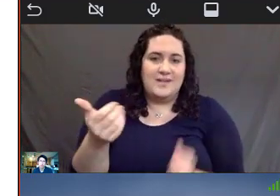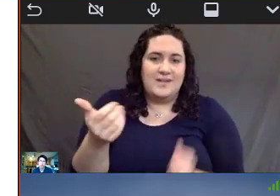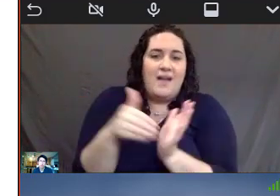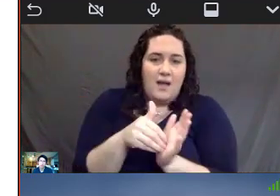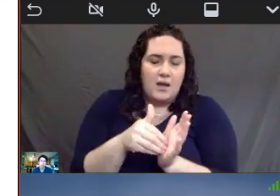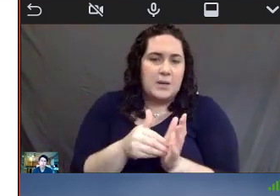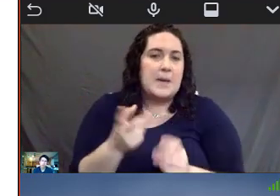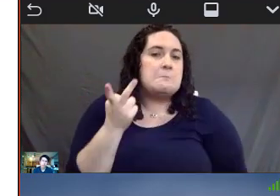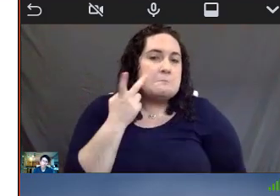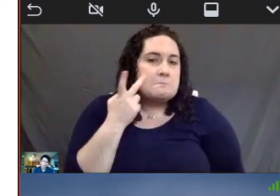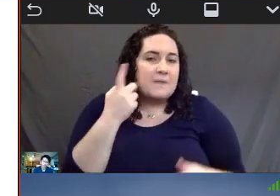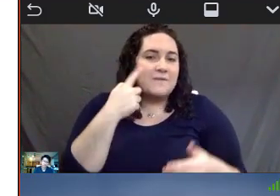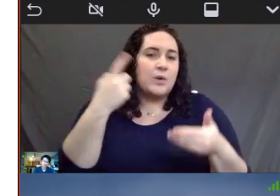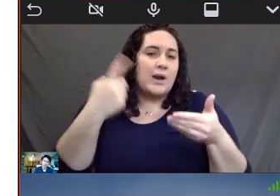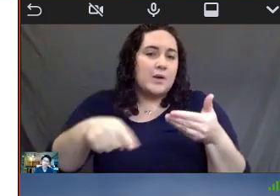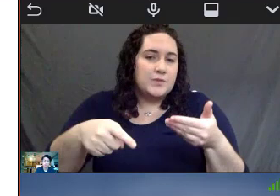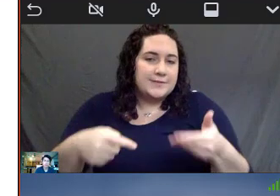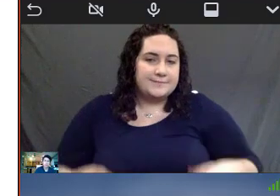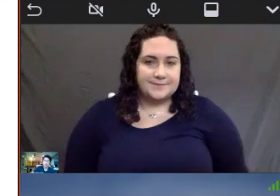my office hours from